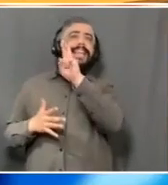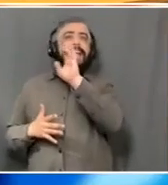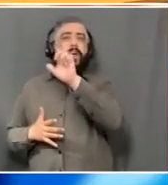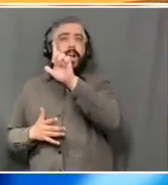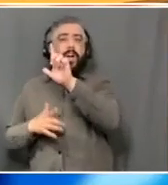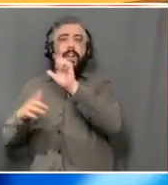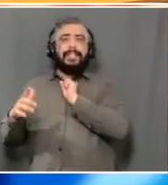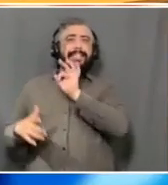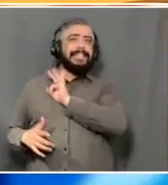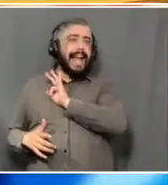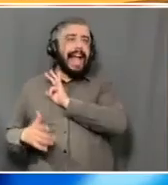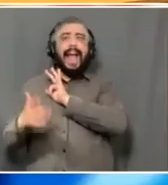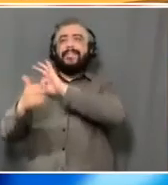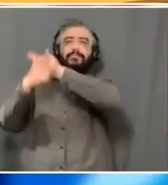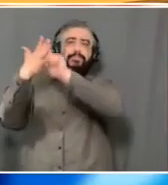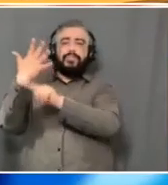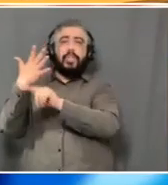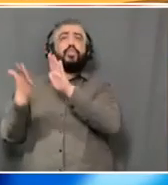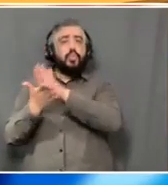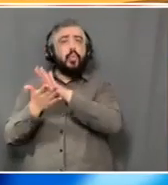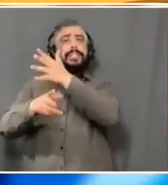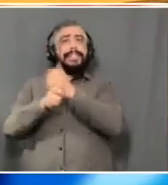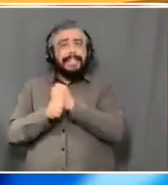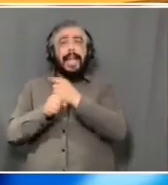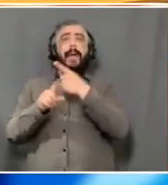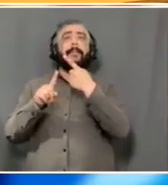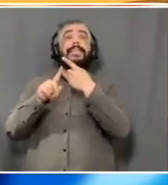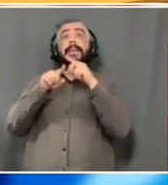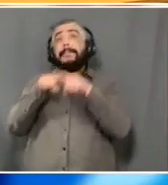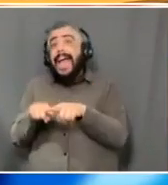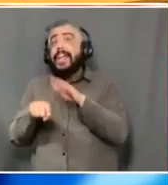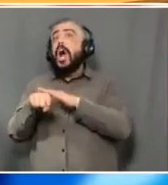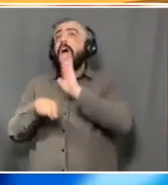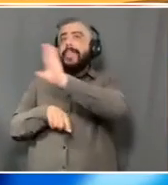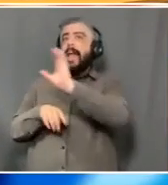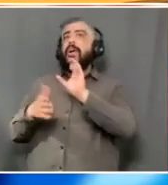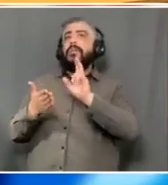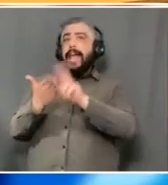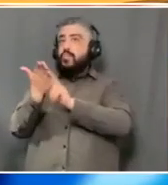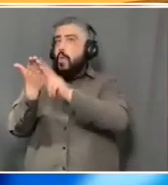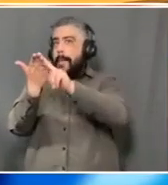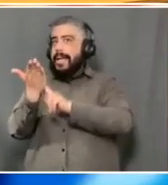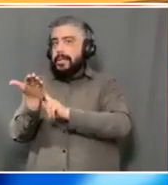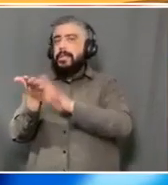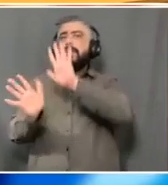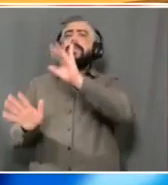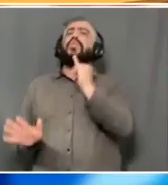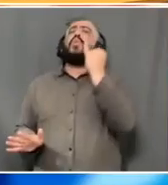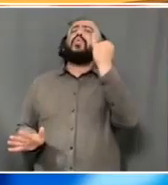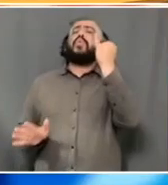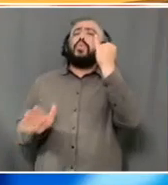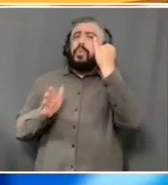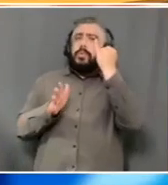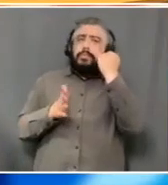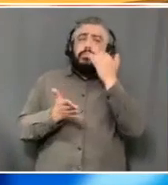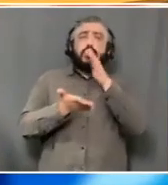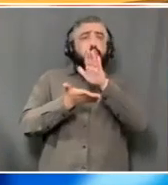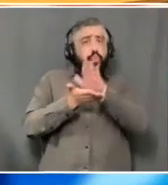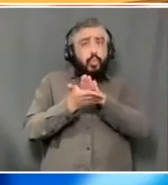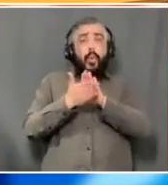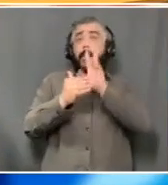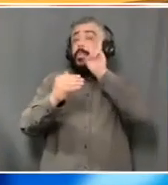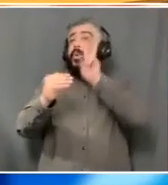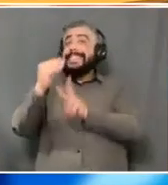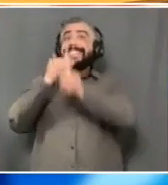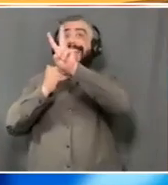schools receive based on their enrollment. And so a school's projected enrollment is going to determine